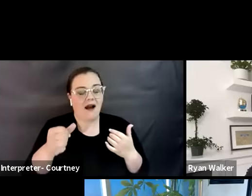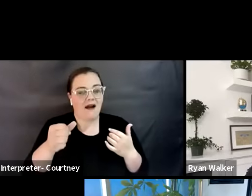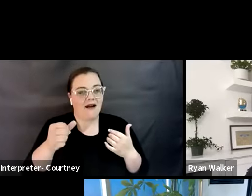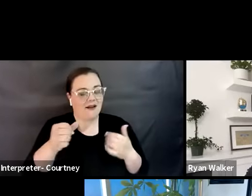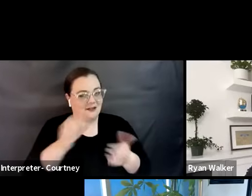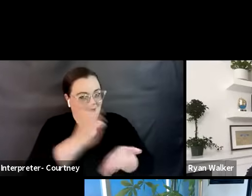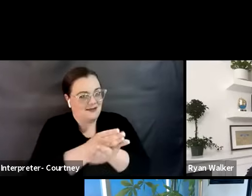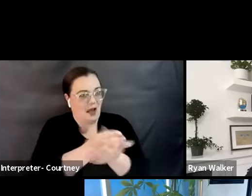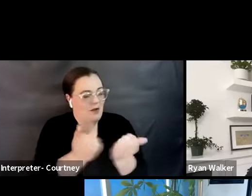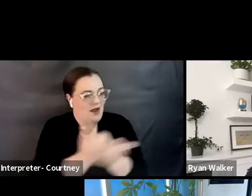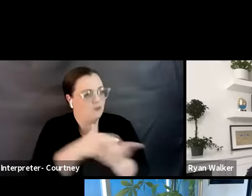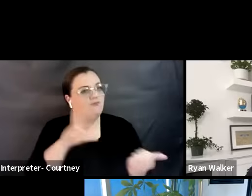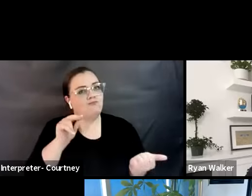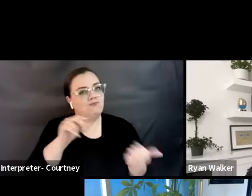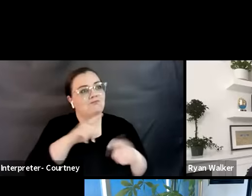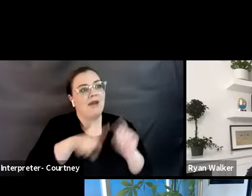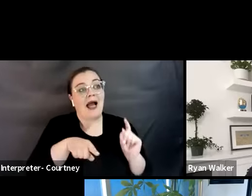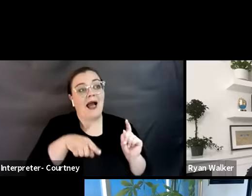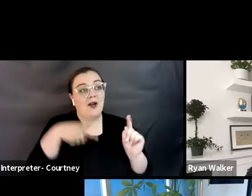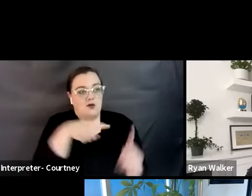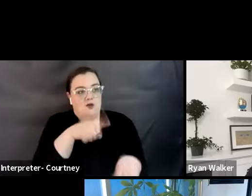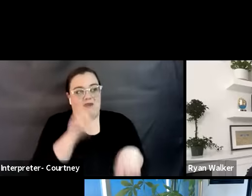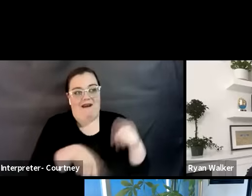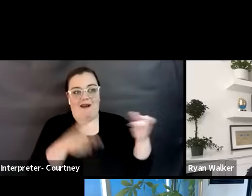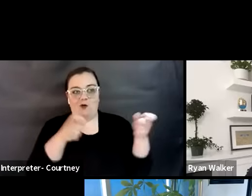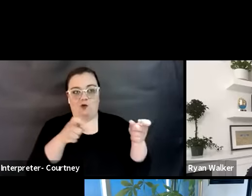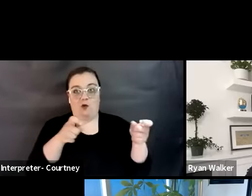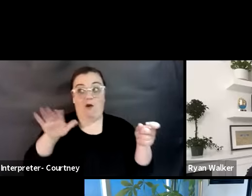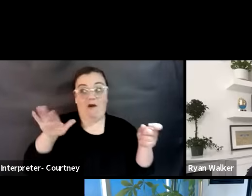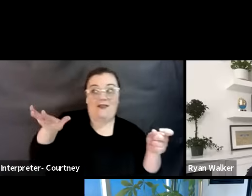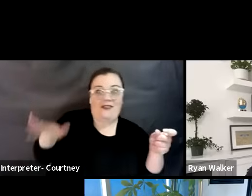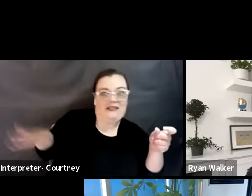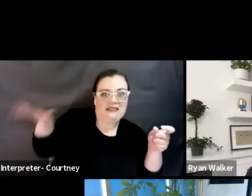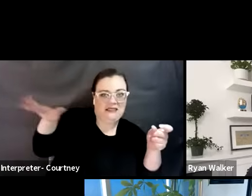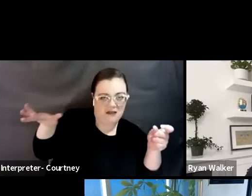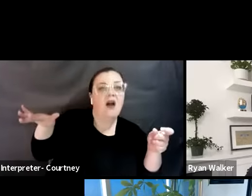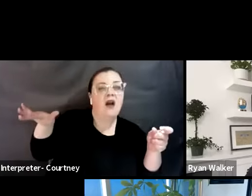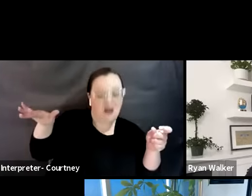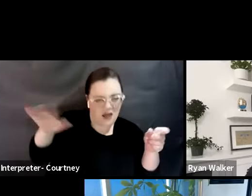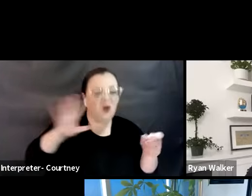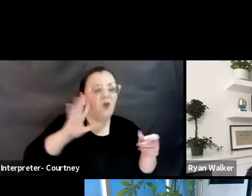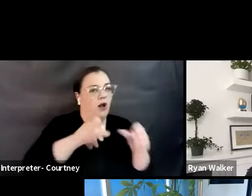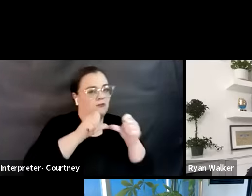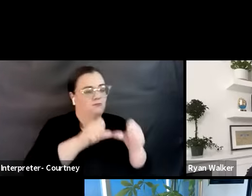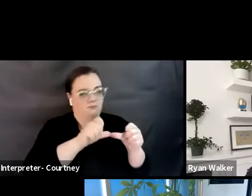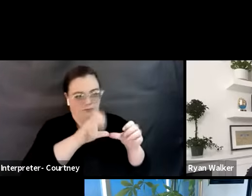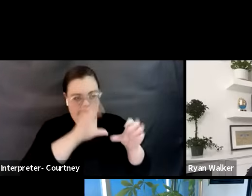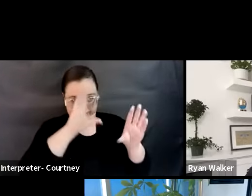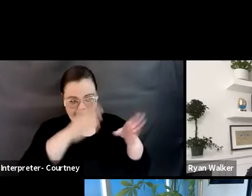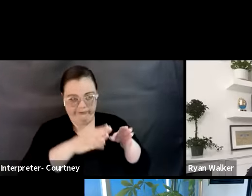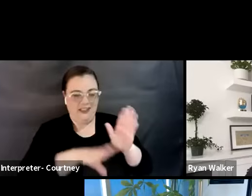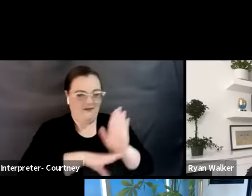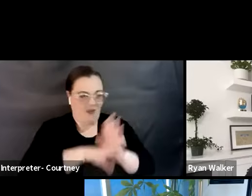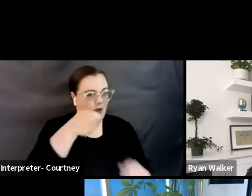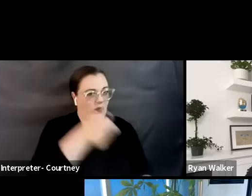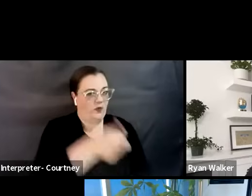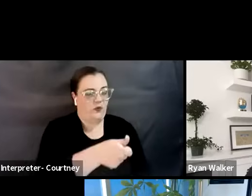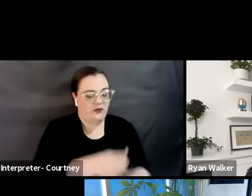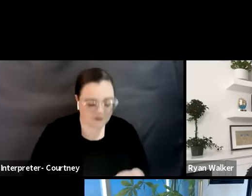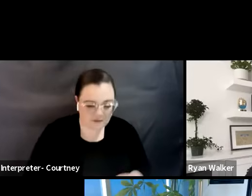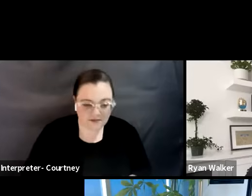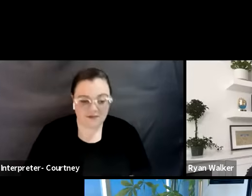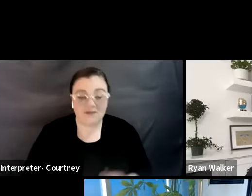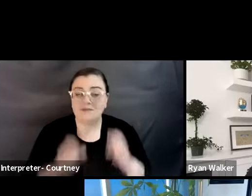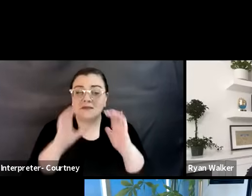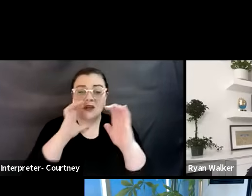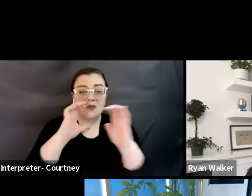because this part is out of your control. And so that they can also keep a healthy mental state about how they're looking at their career. So the communication